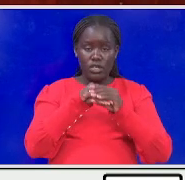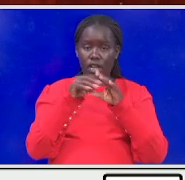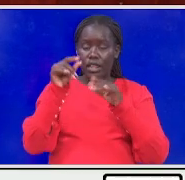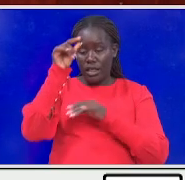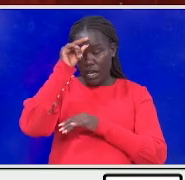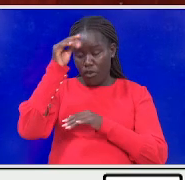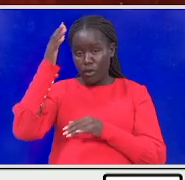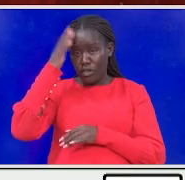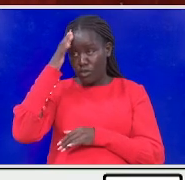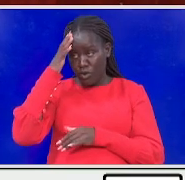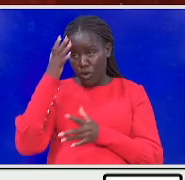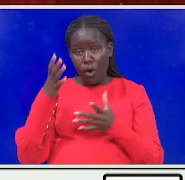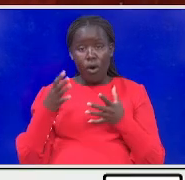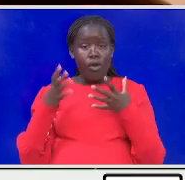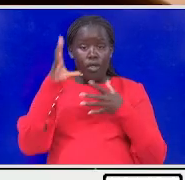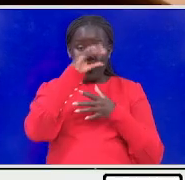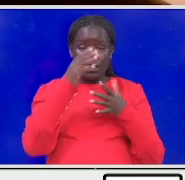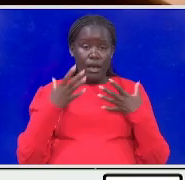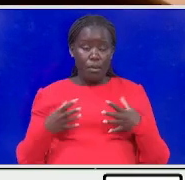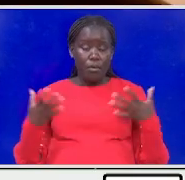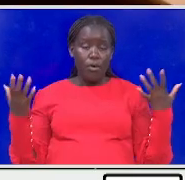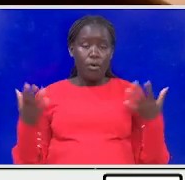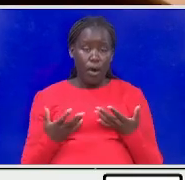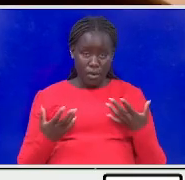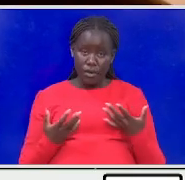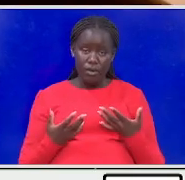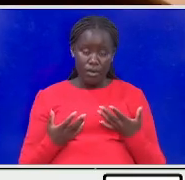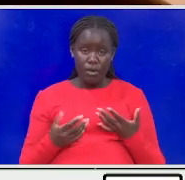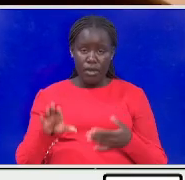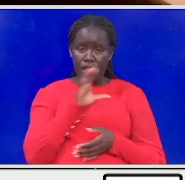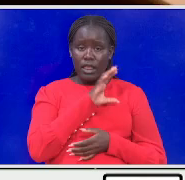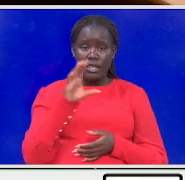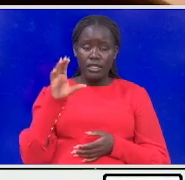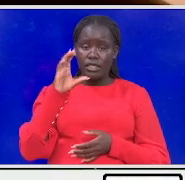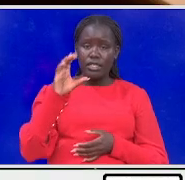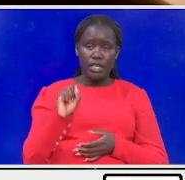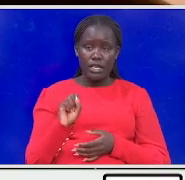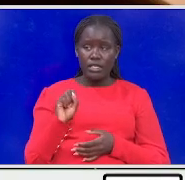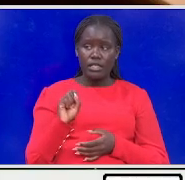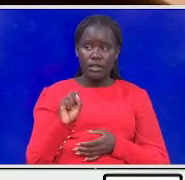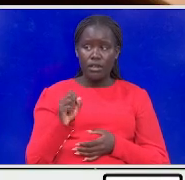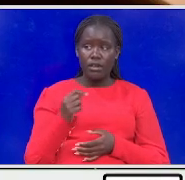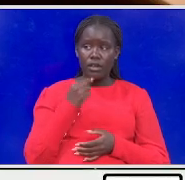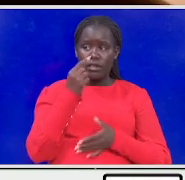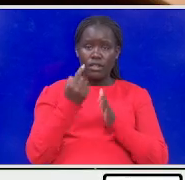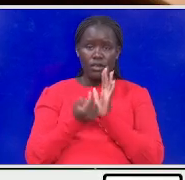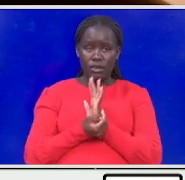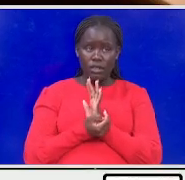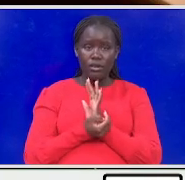is aware of the whereabouts of the missing persons. Cabinet Secretary for Interior, he did mention last week